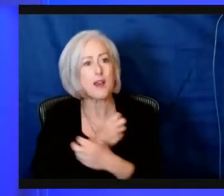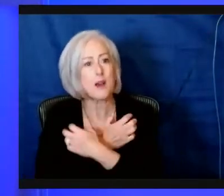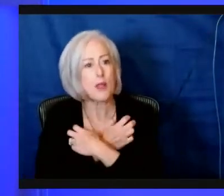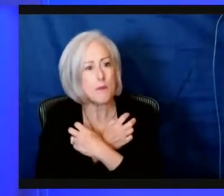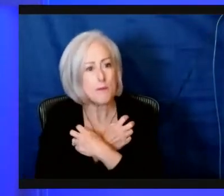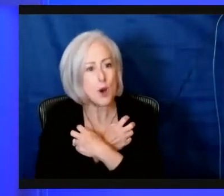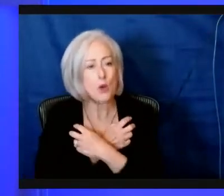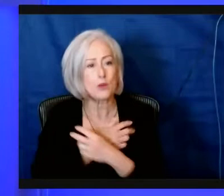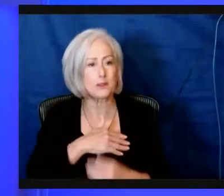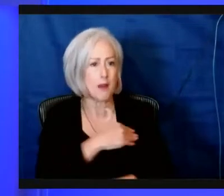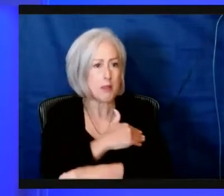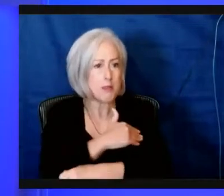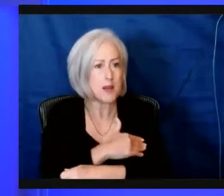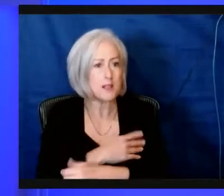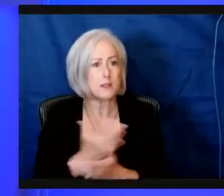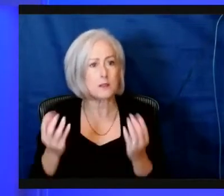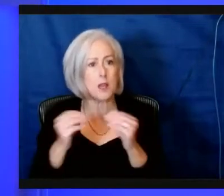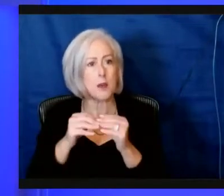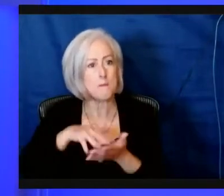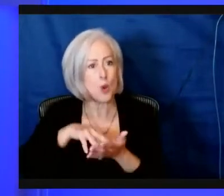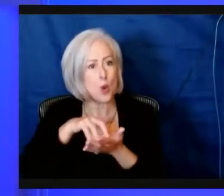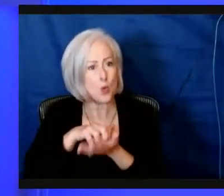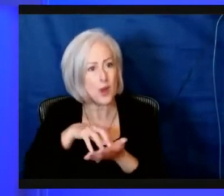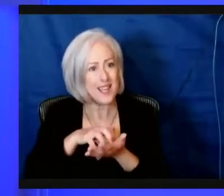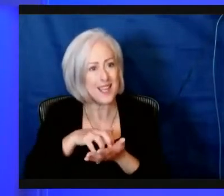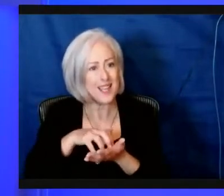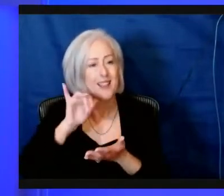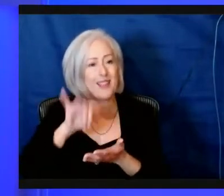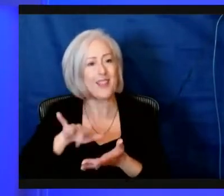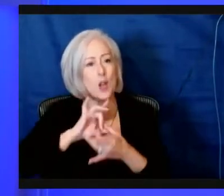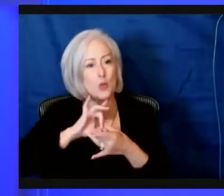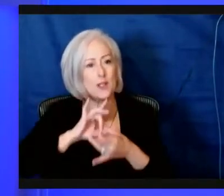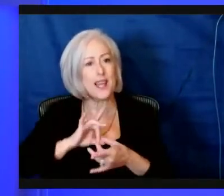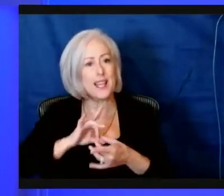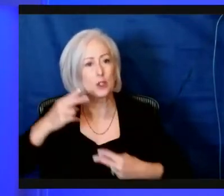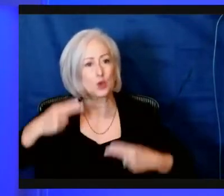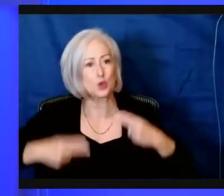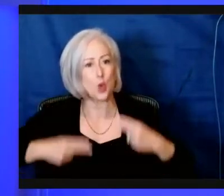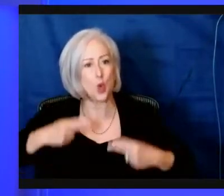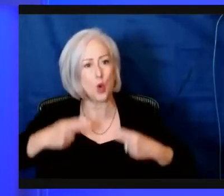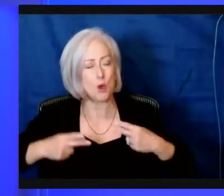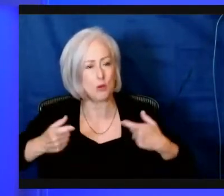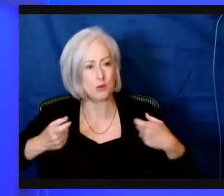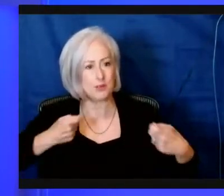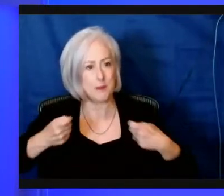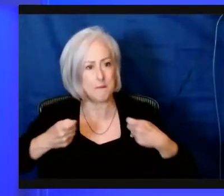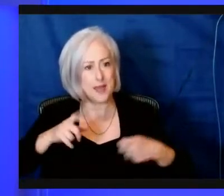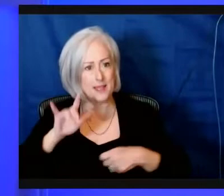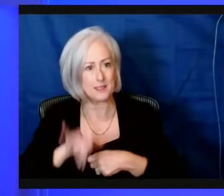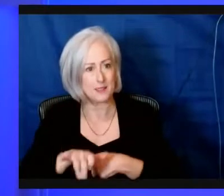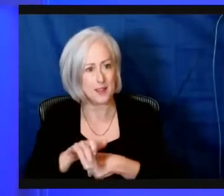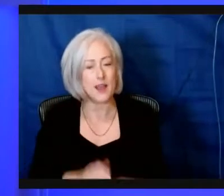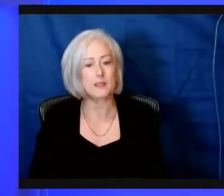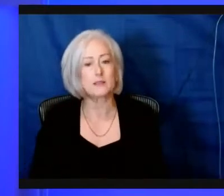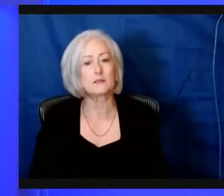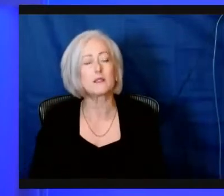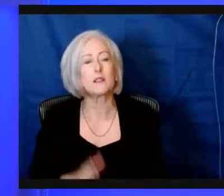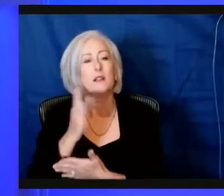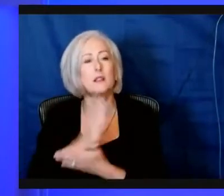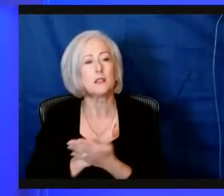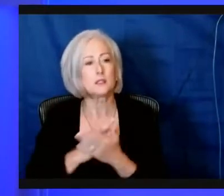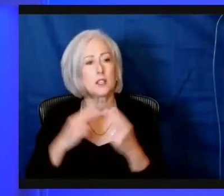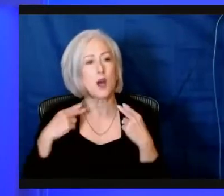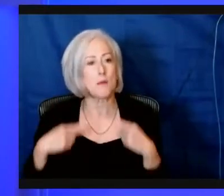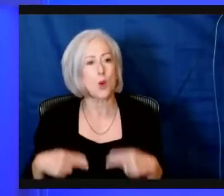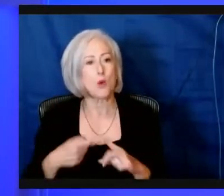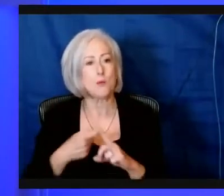hormones in the body that regulate that aspect. And some of those hormones are coming from the